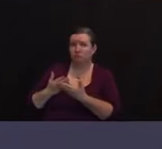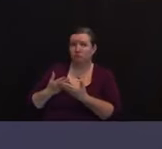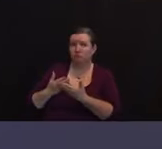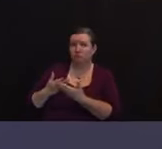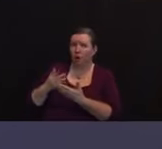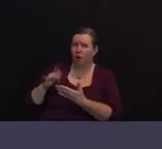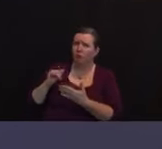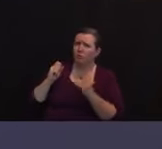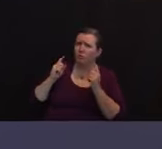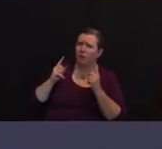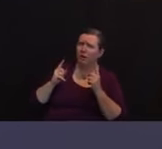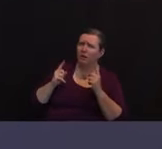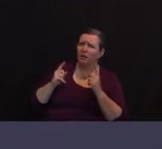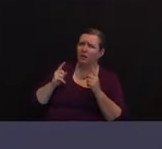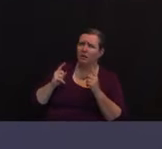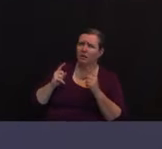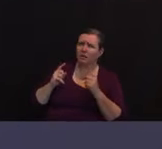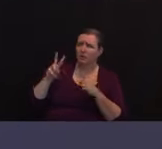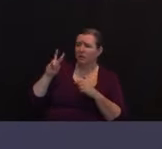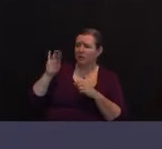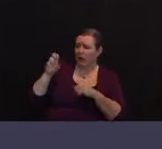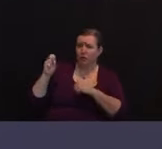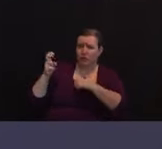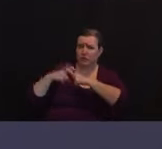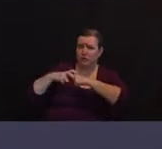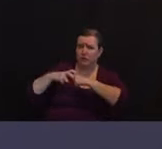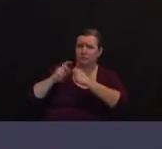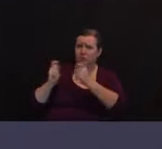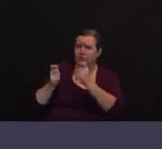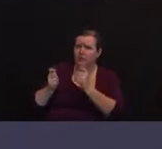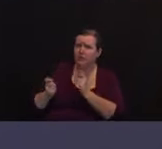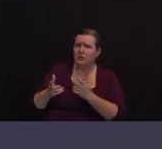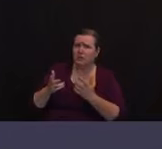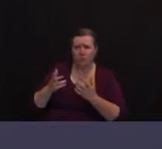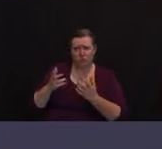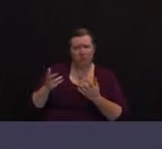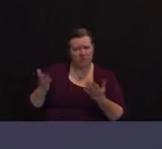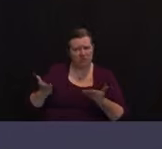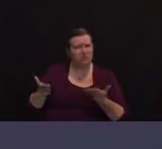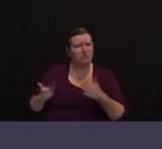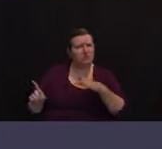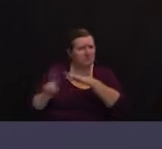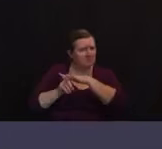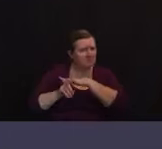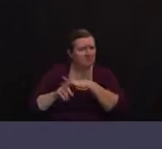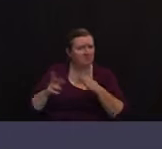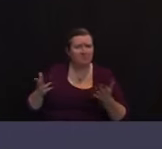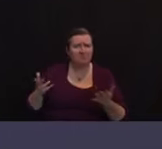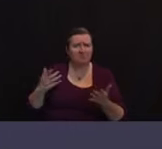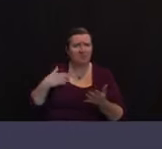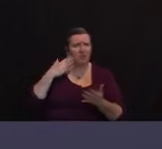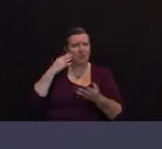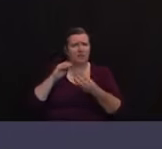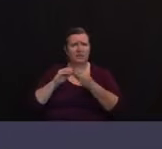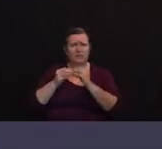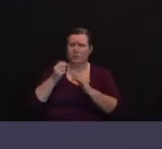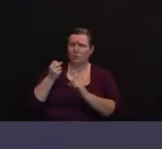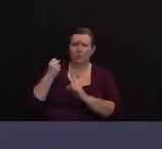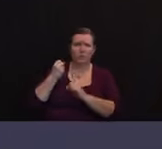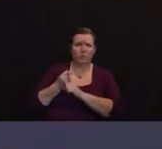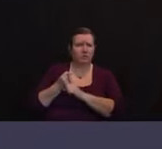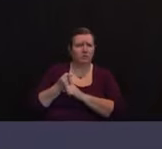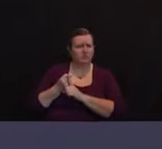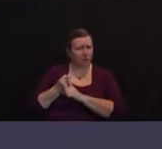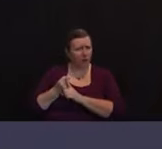but confirming now yet another one. I think the number that jumps out for me, and if I may, with your